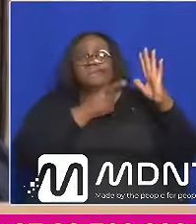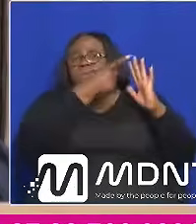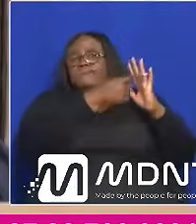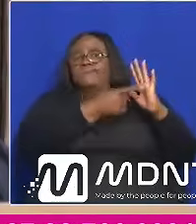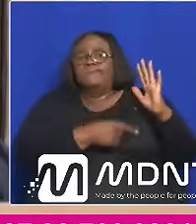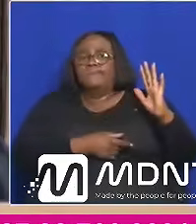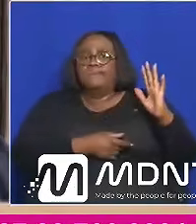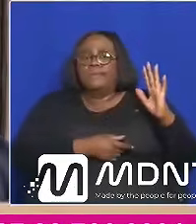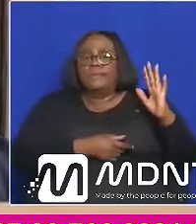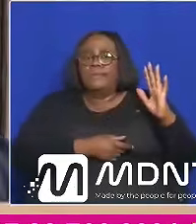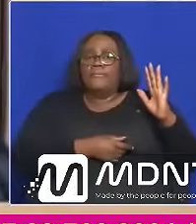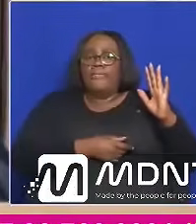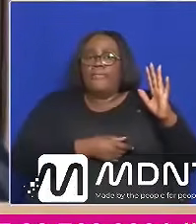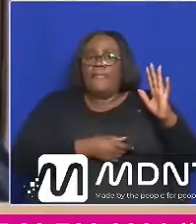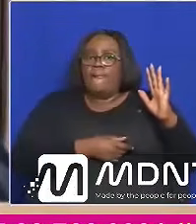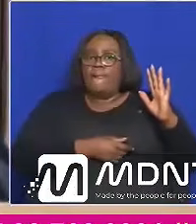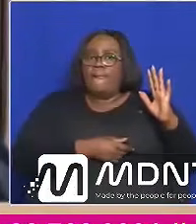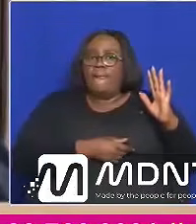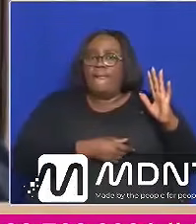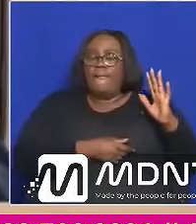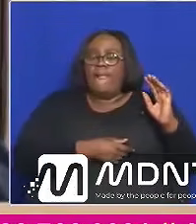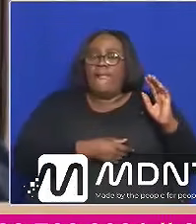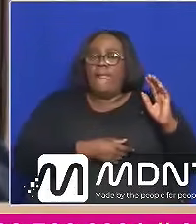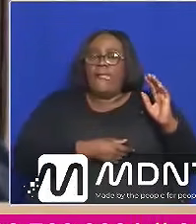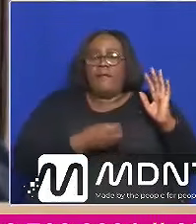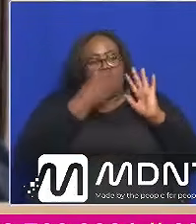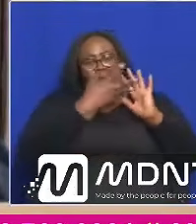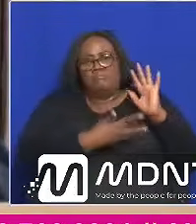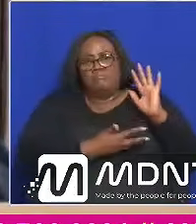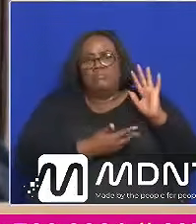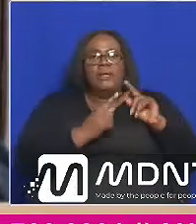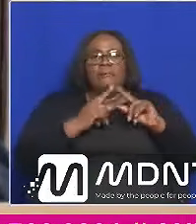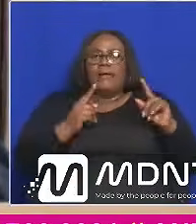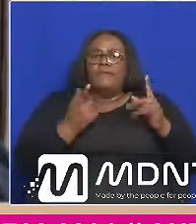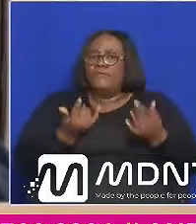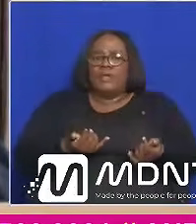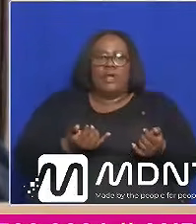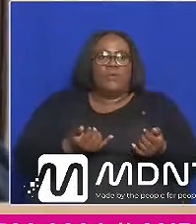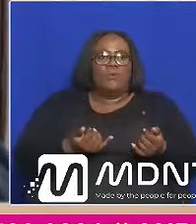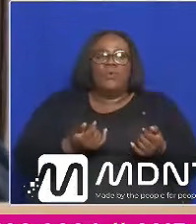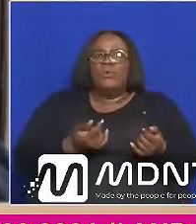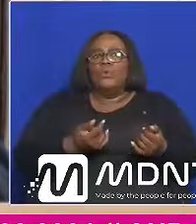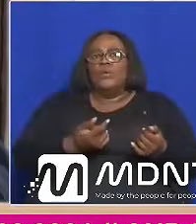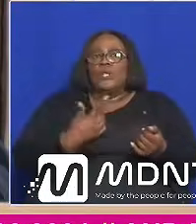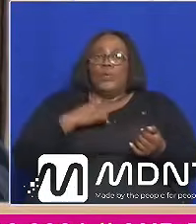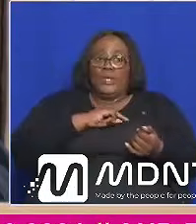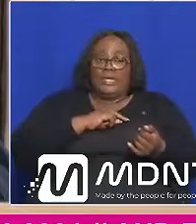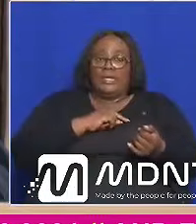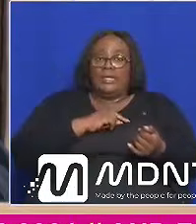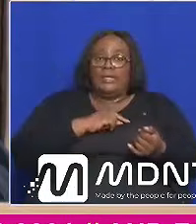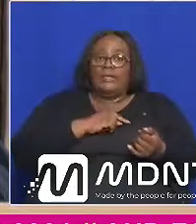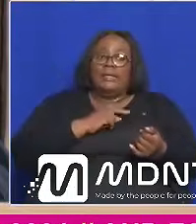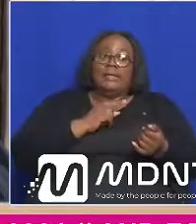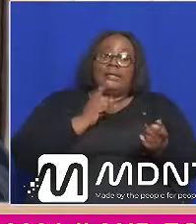flighted. But we are not at a stage of whether or not we deal with it. And it was in